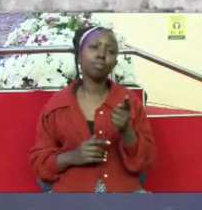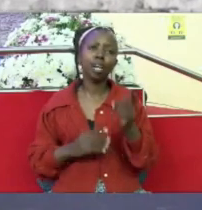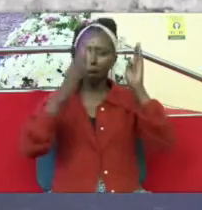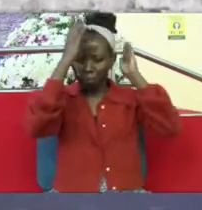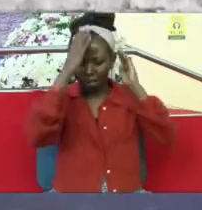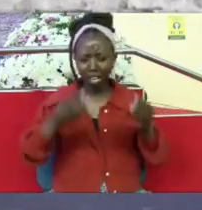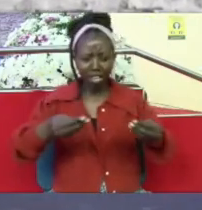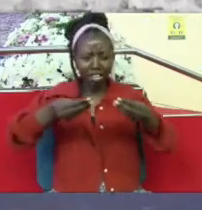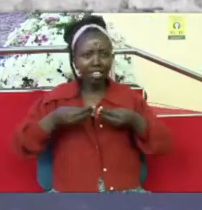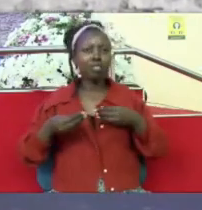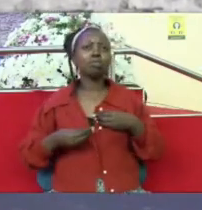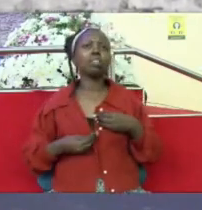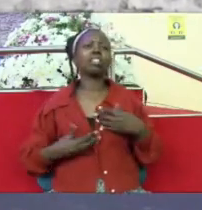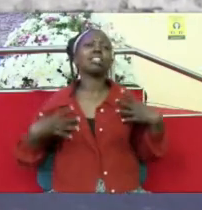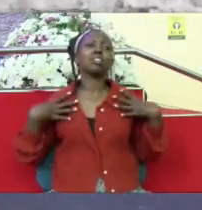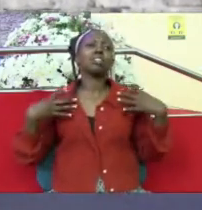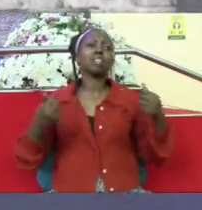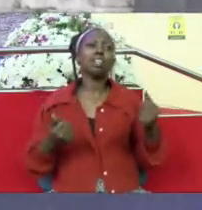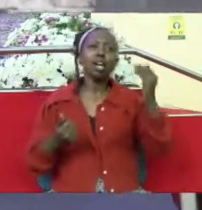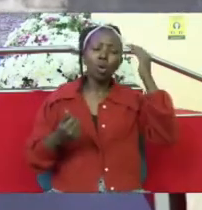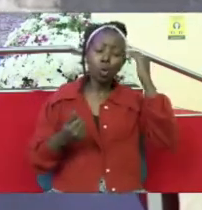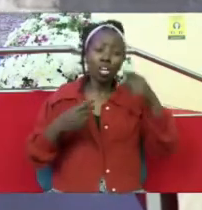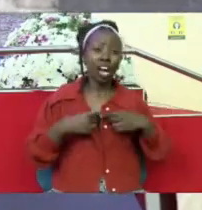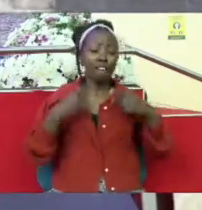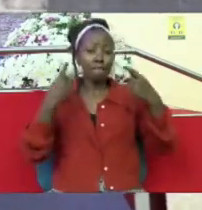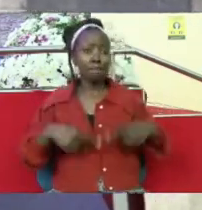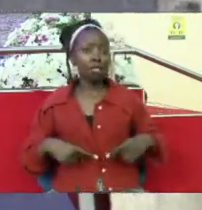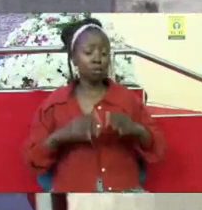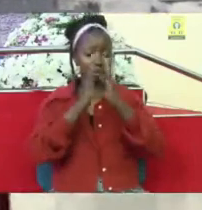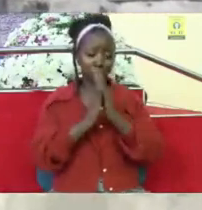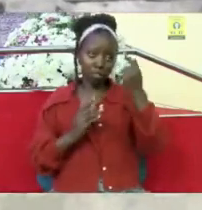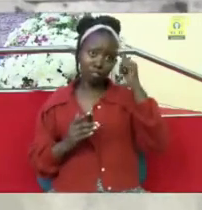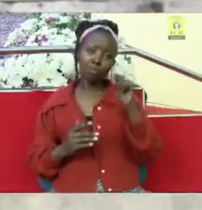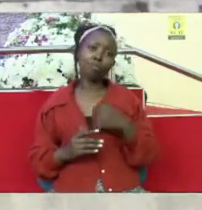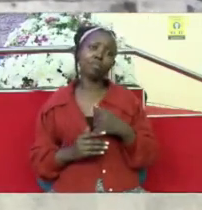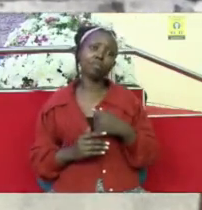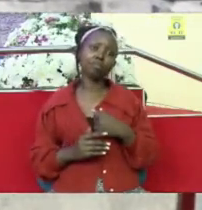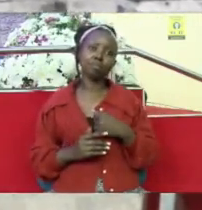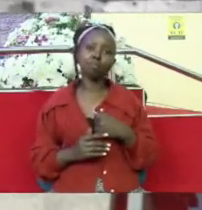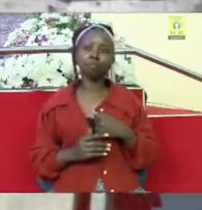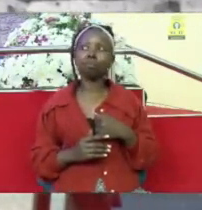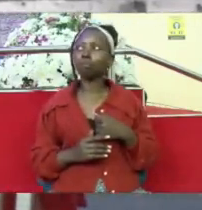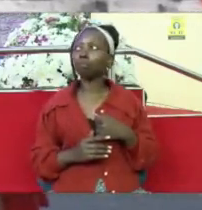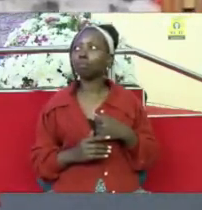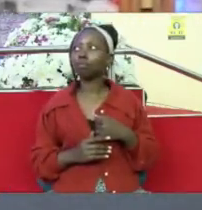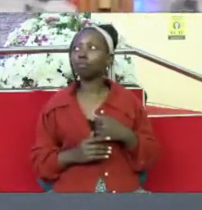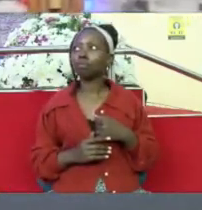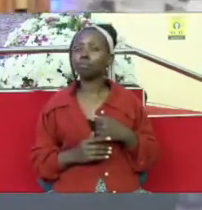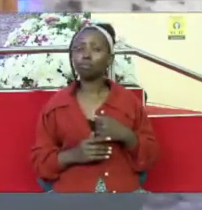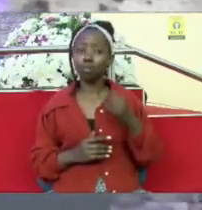It gives me hope. Knowing there is someone that is praying for me. Kujua kama kuna mtu ananiombea. You